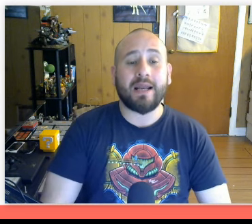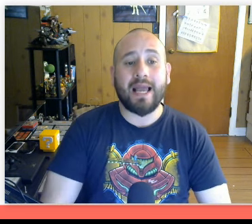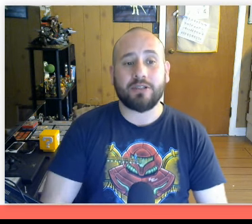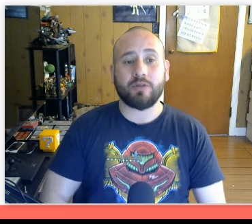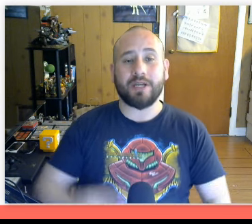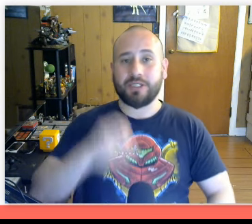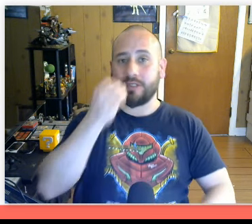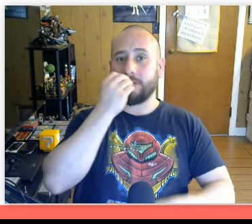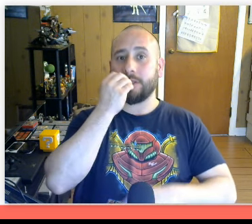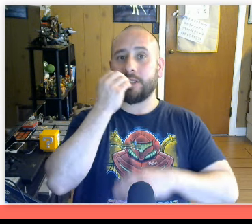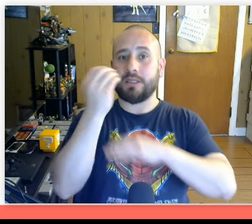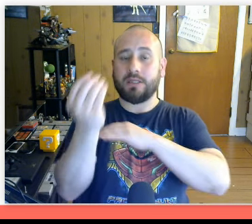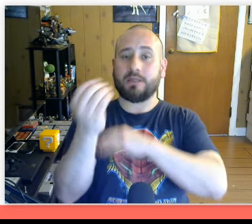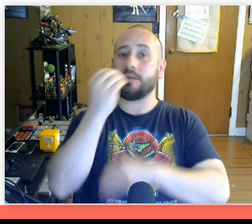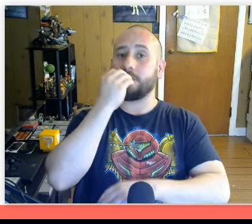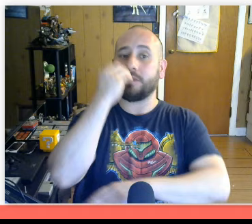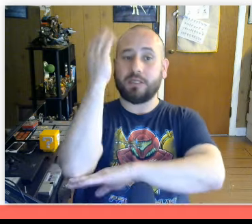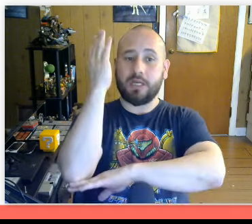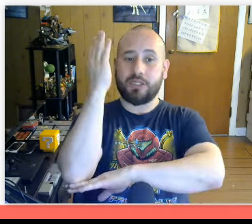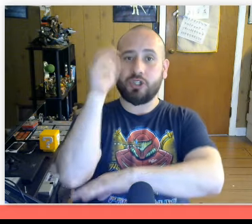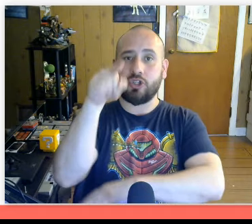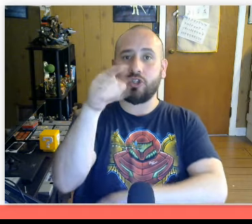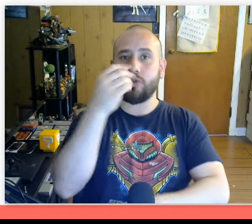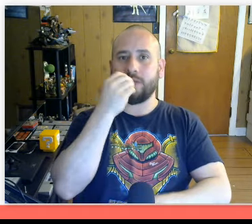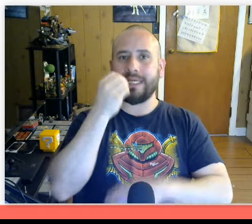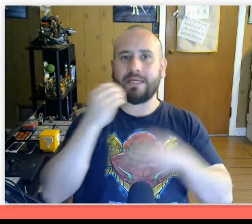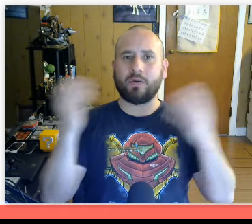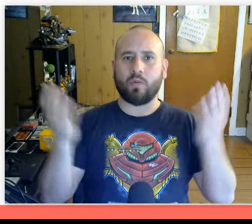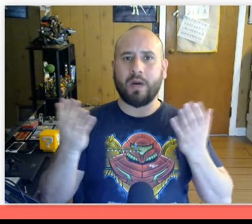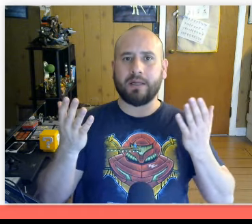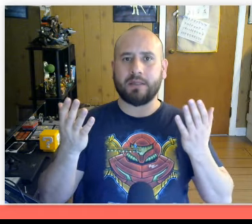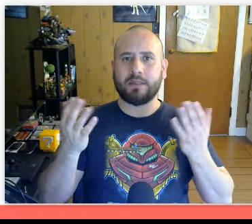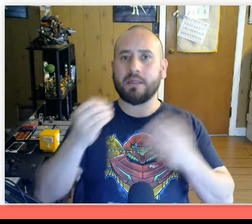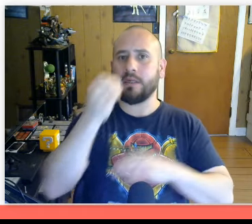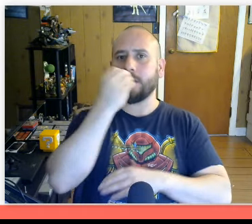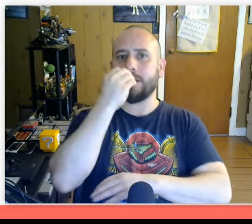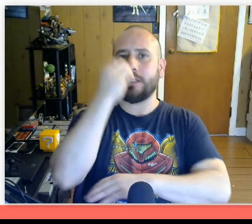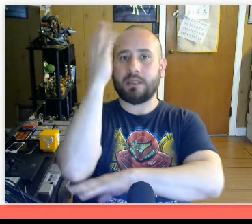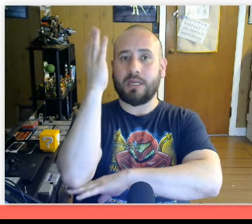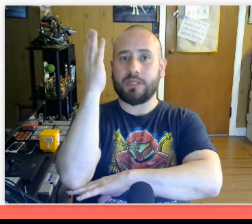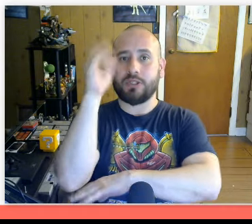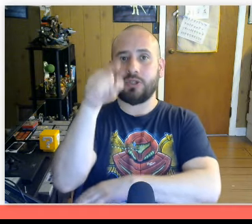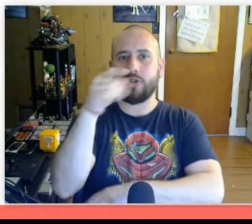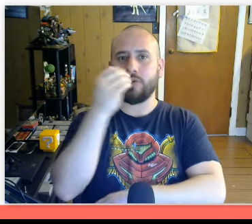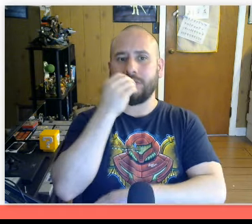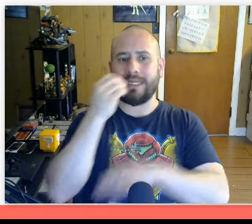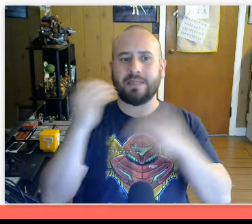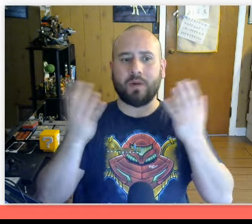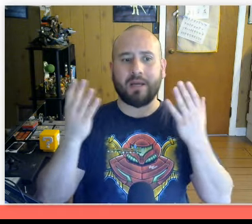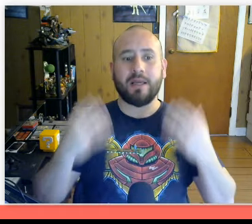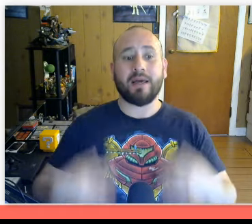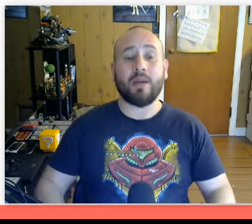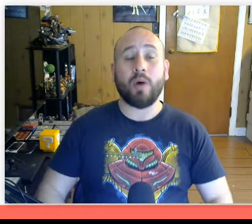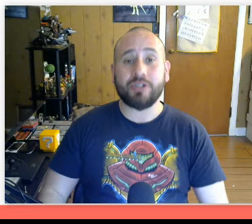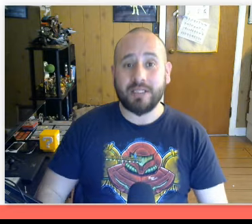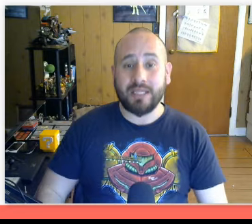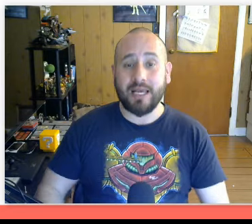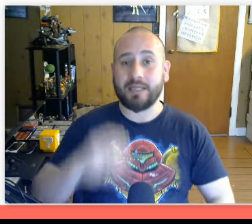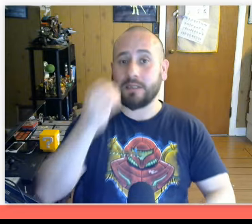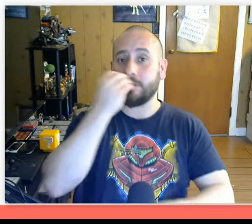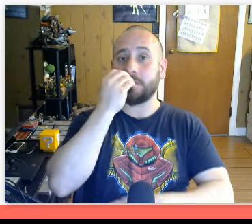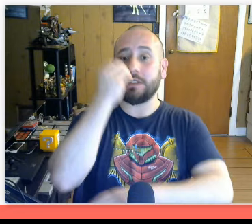I'm going to ask you the question: lunch, you eat what? Lunch, you eat what? And I want you